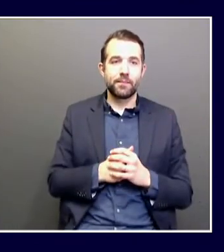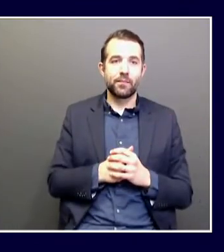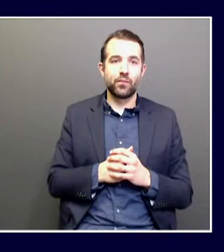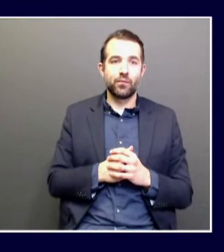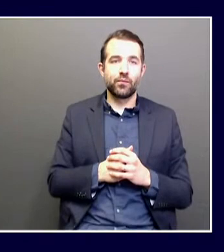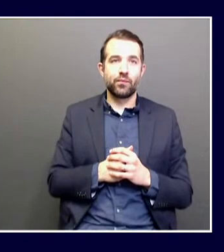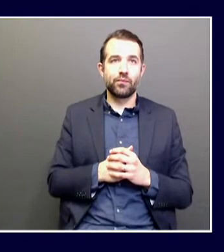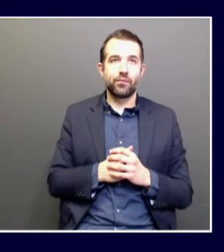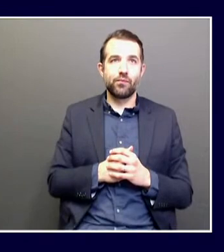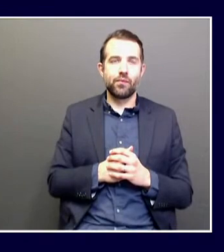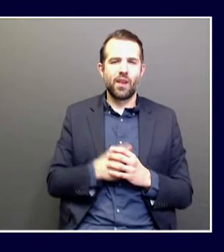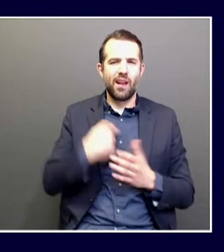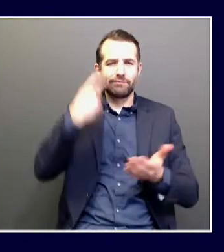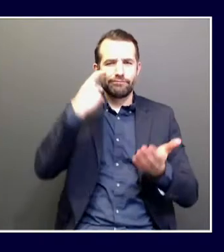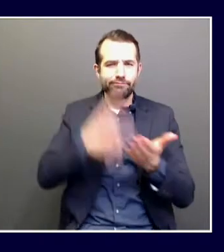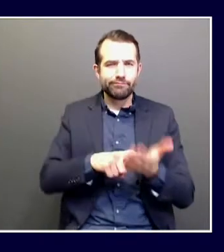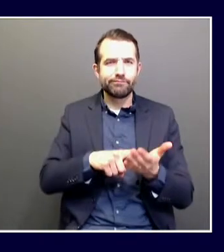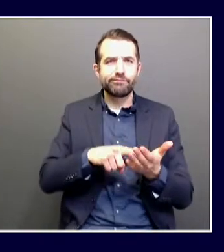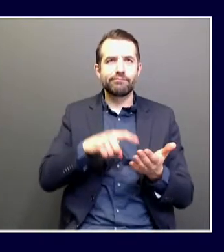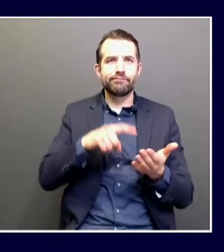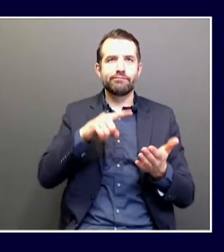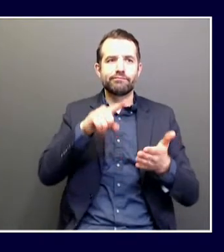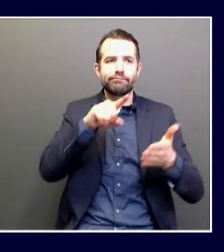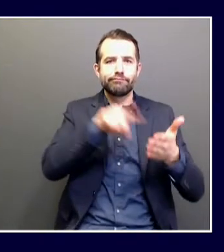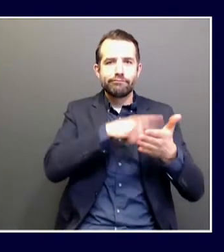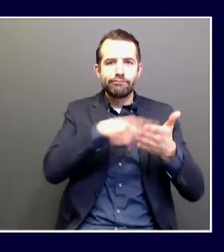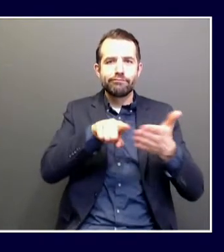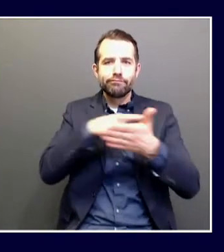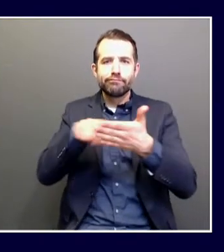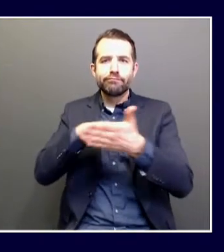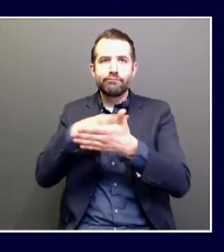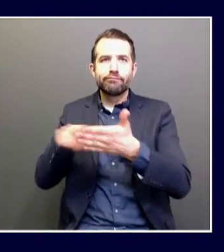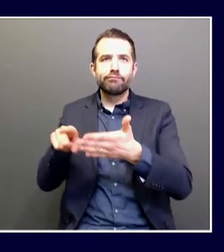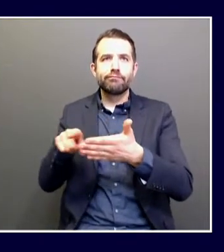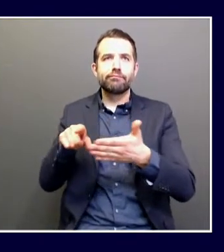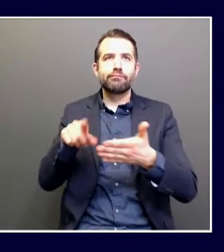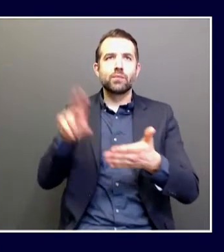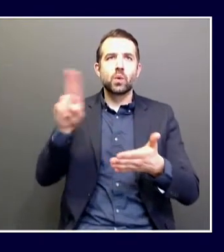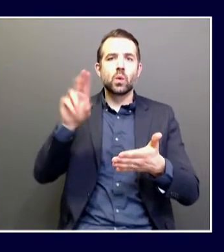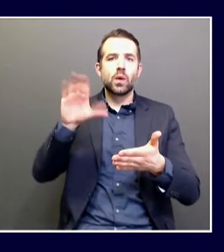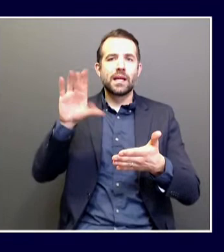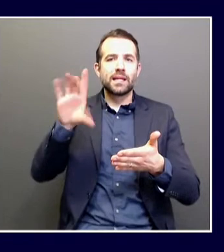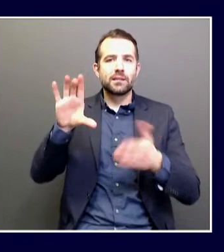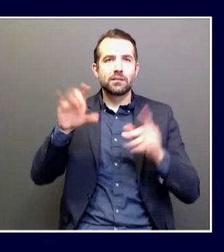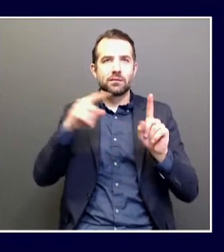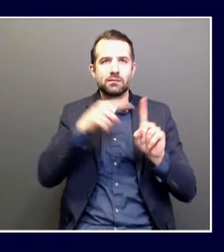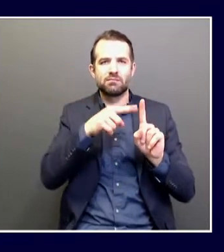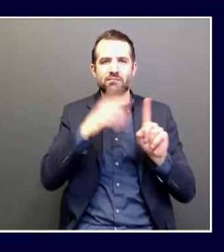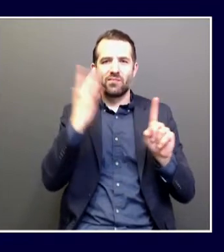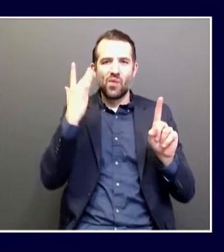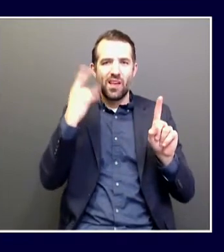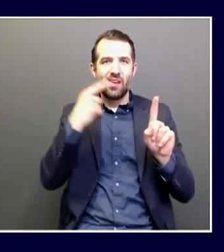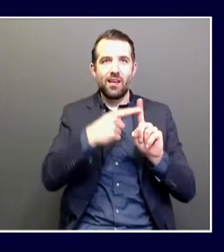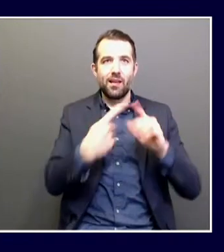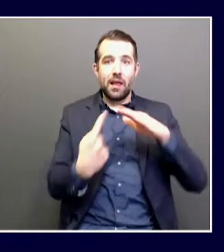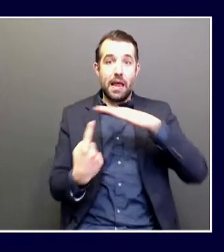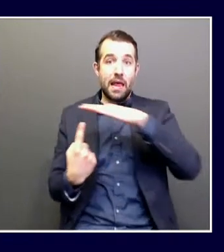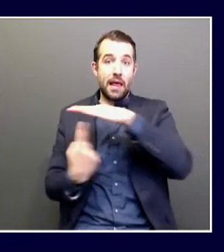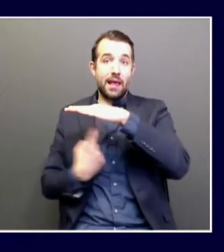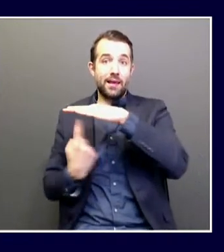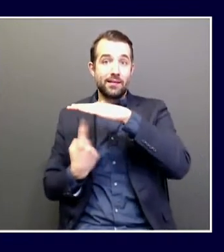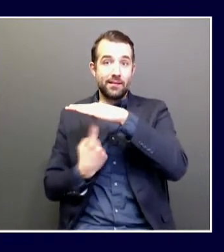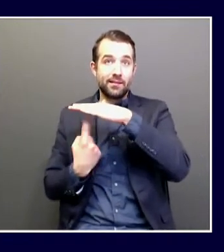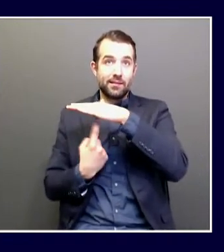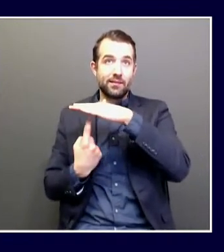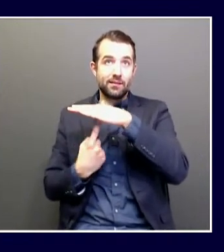the updated US CDC guidelines, which shorten the COVID isolation period to 5 days for those with no symptoms. It doesn't require a